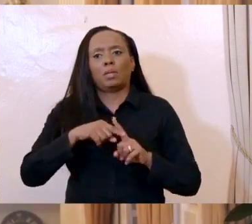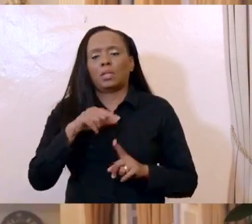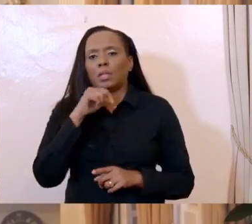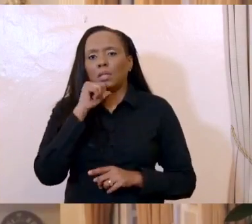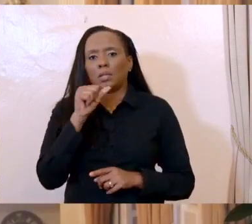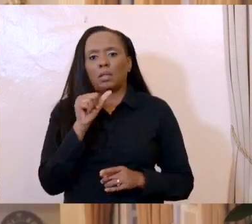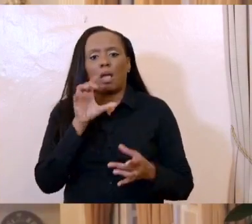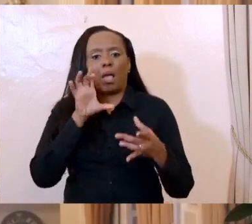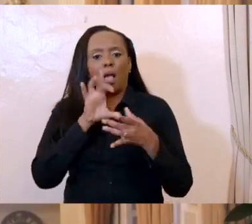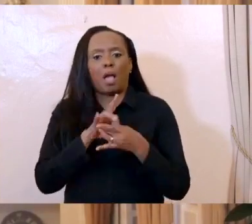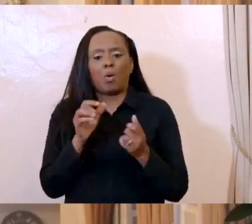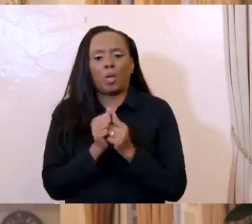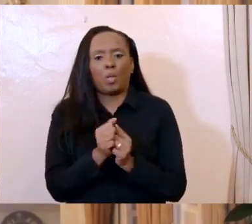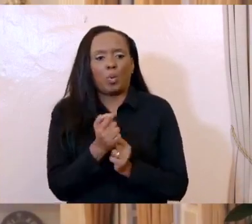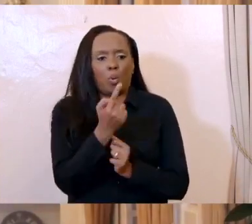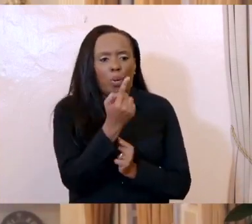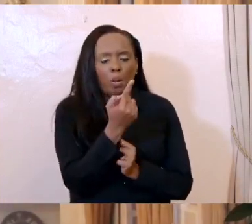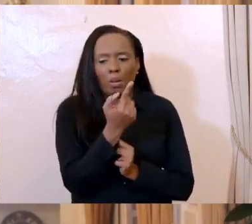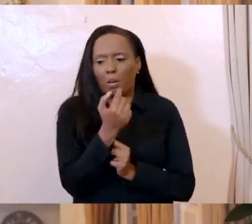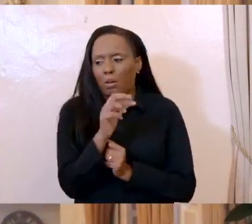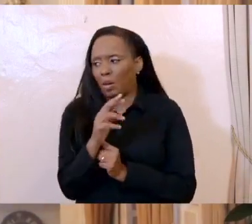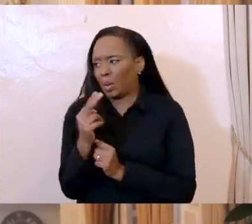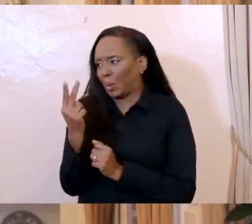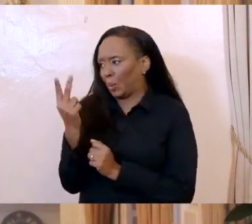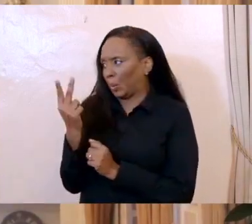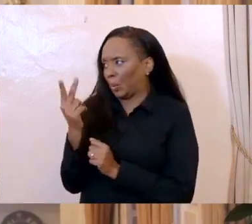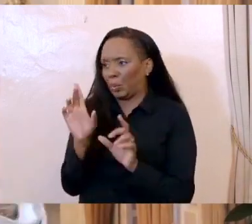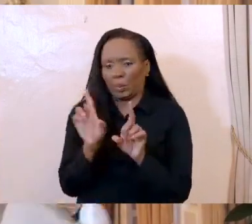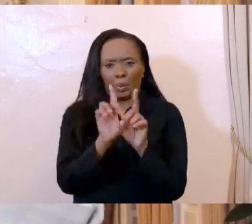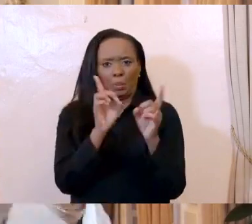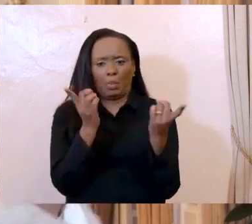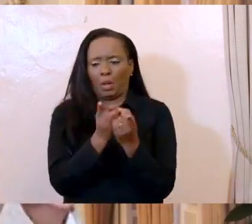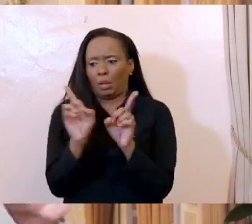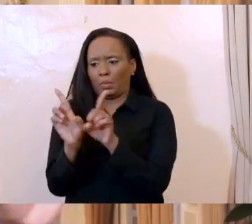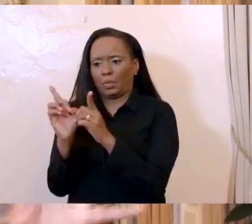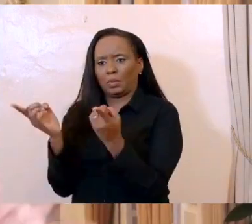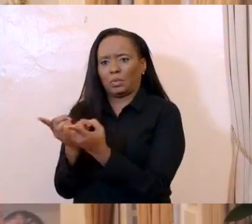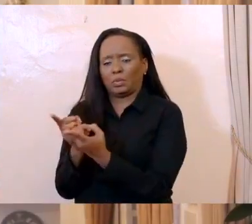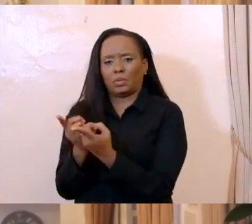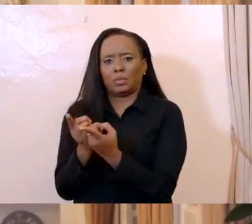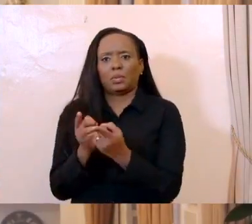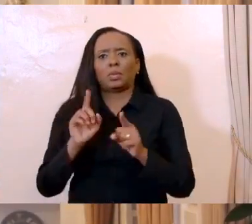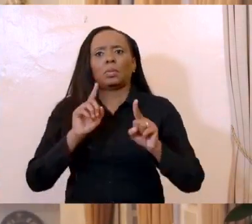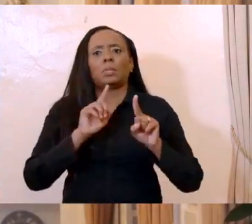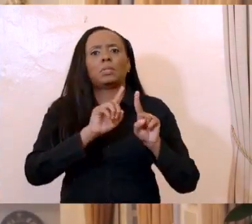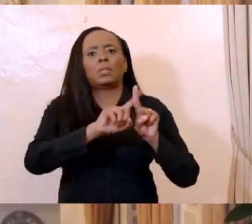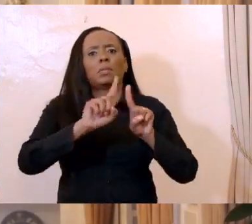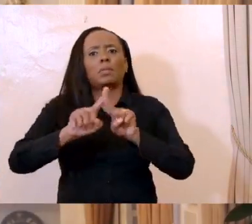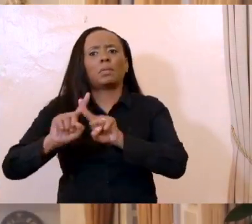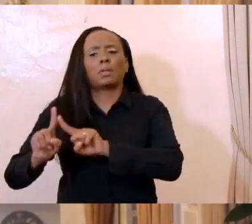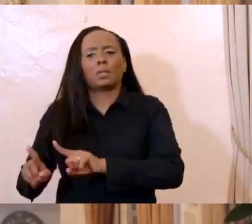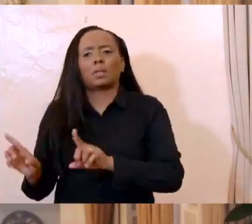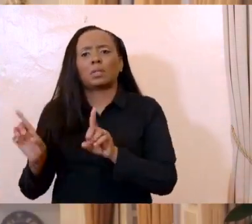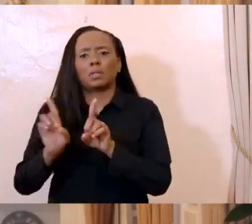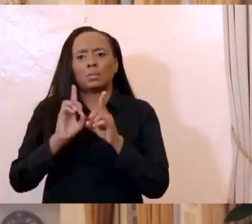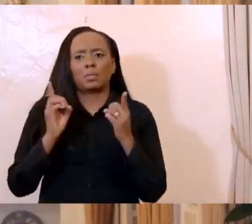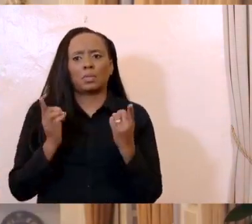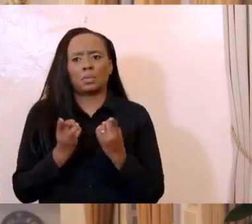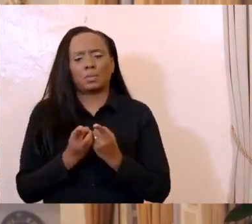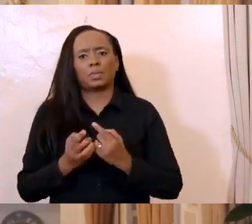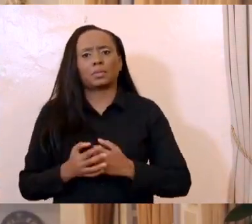two departments within the QEH, but they touch a number of departments. And in that